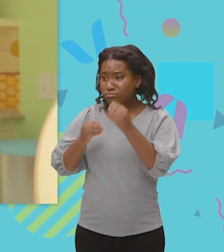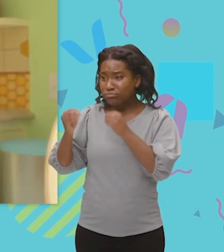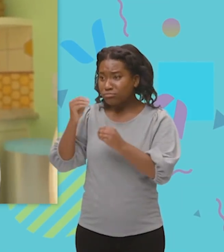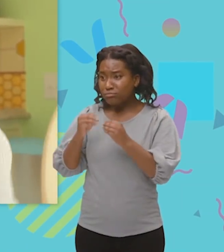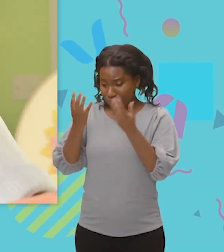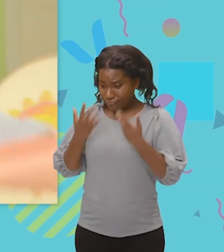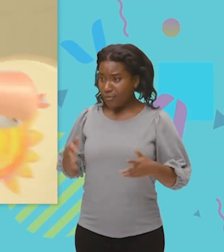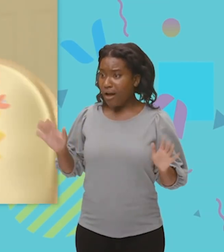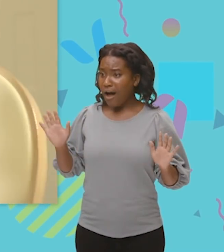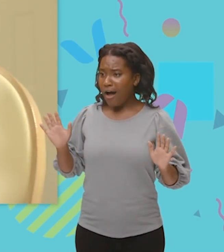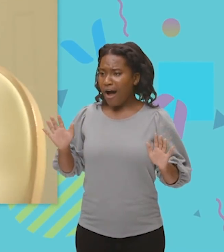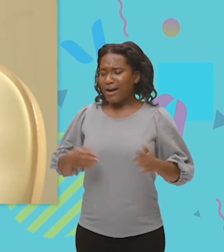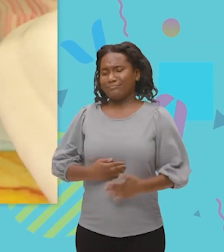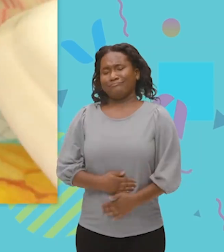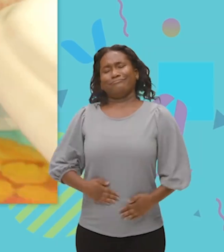broccoli's on.